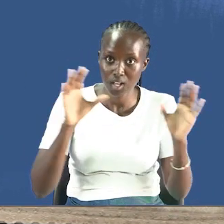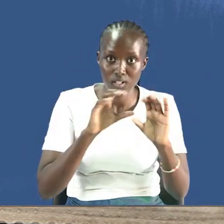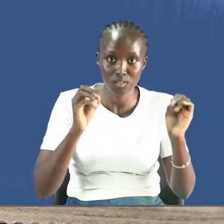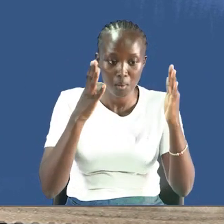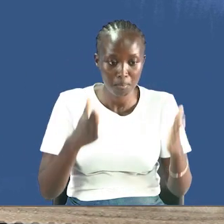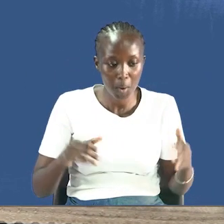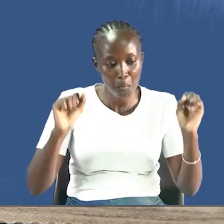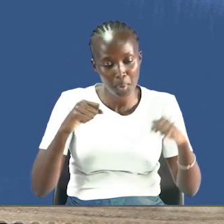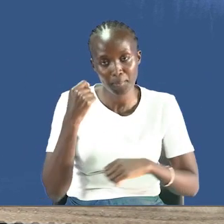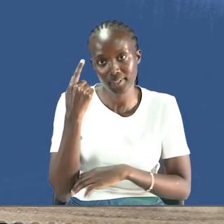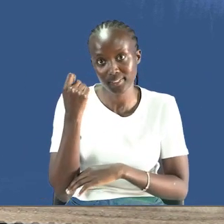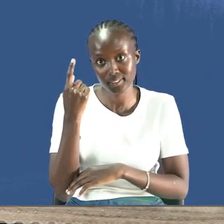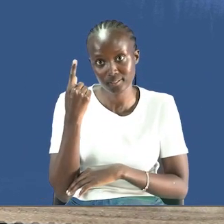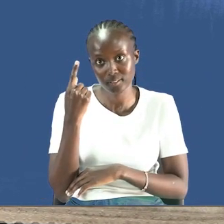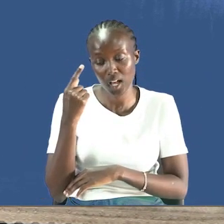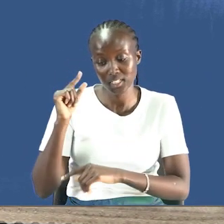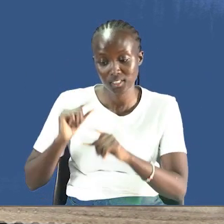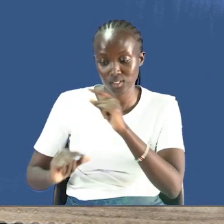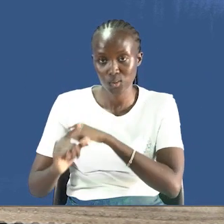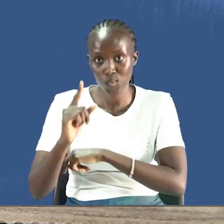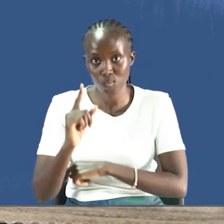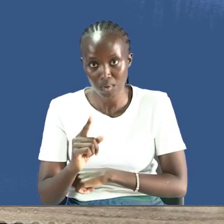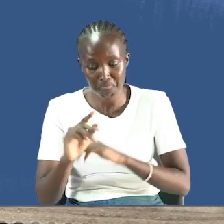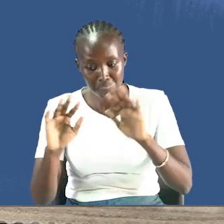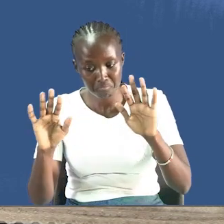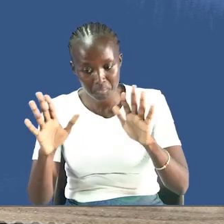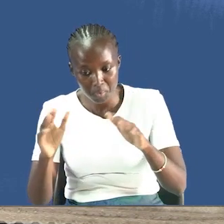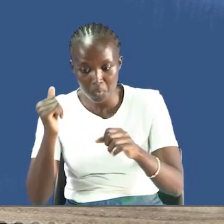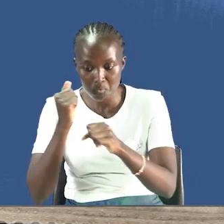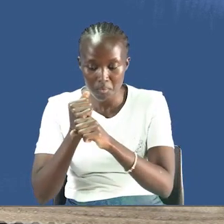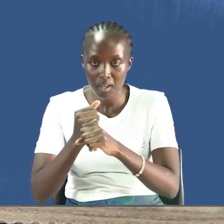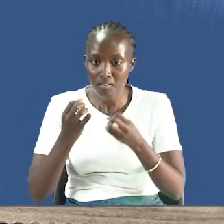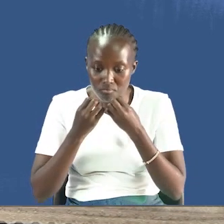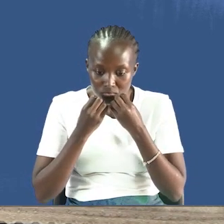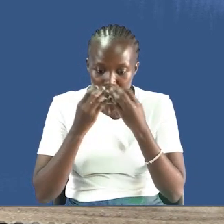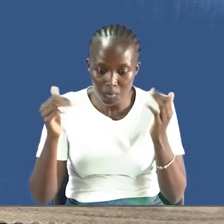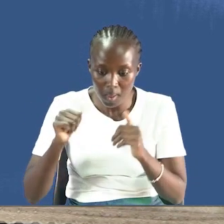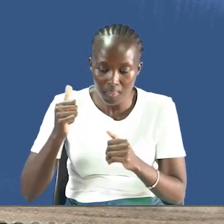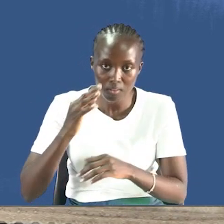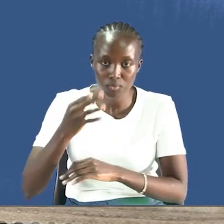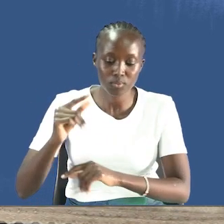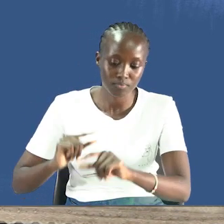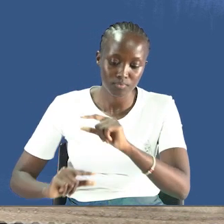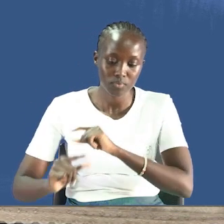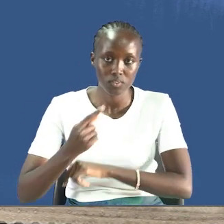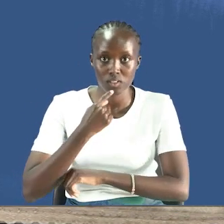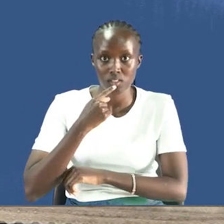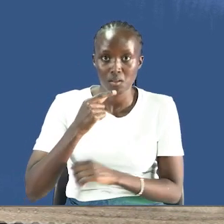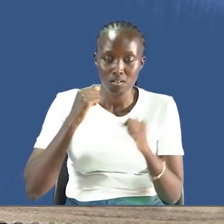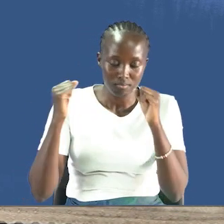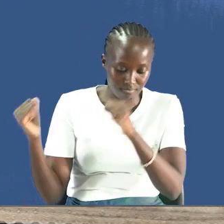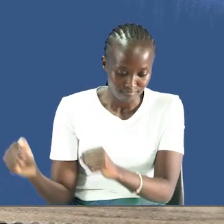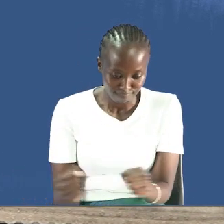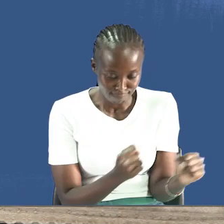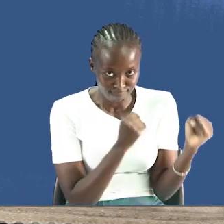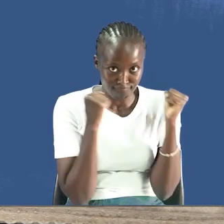can fathom. One generation will commend your works to another. They will tell of your mighty